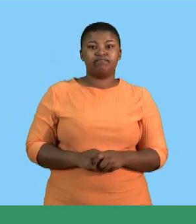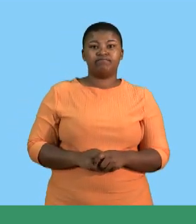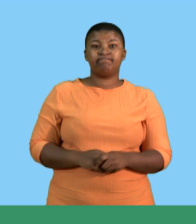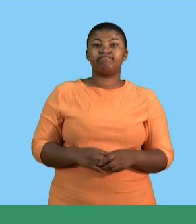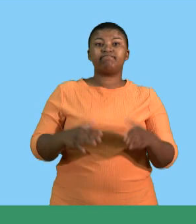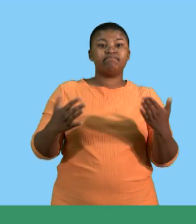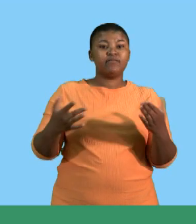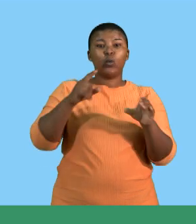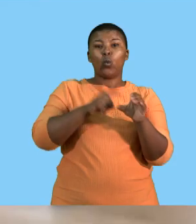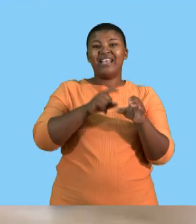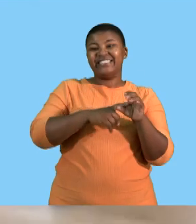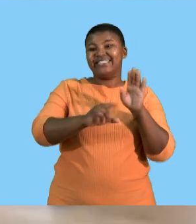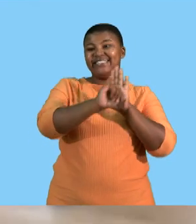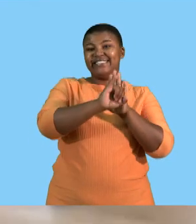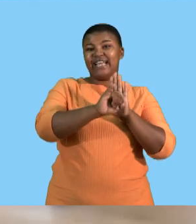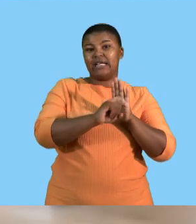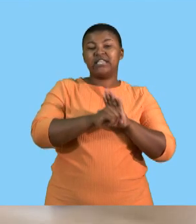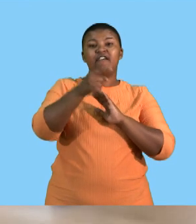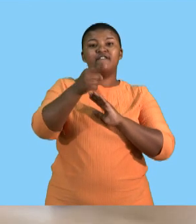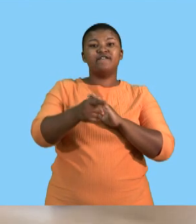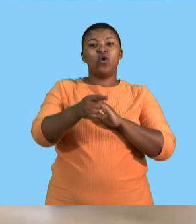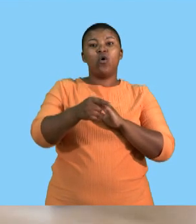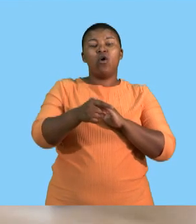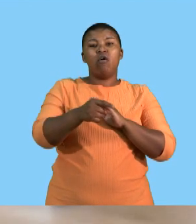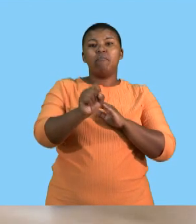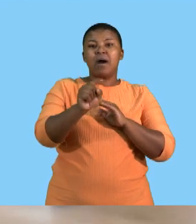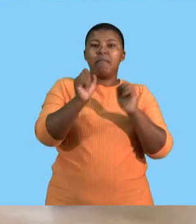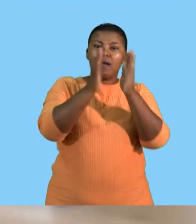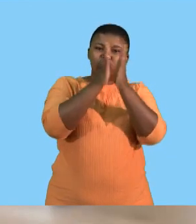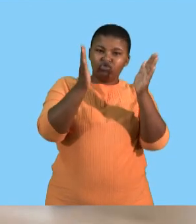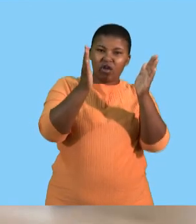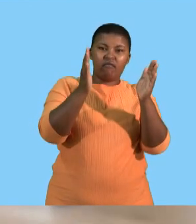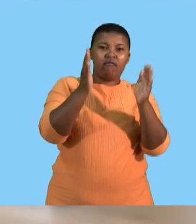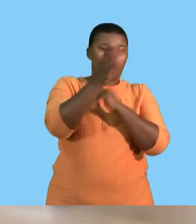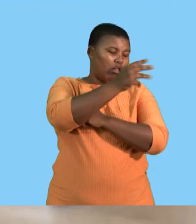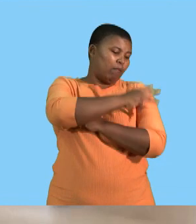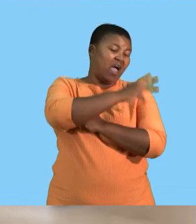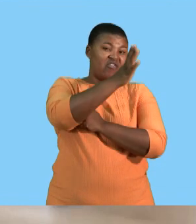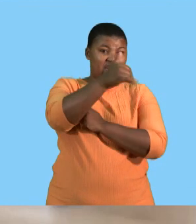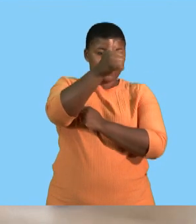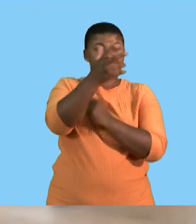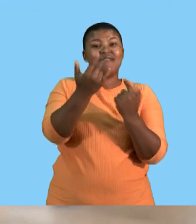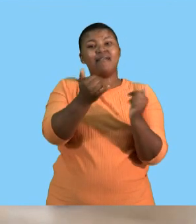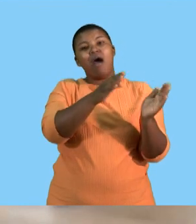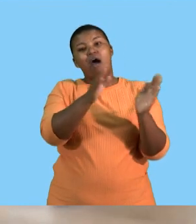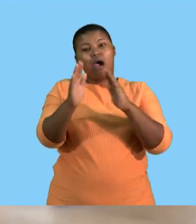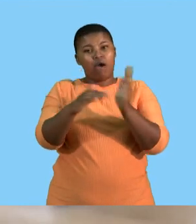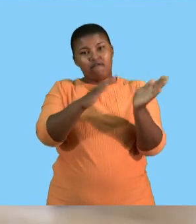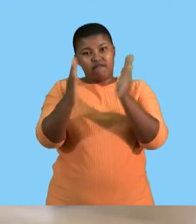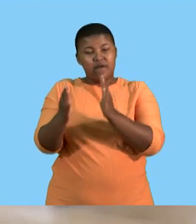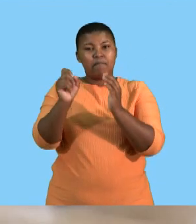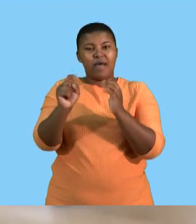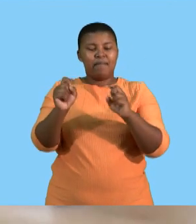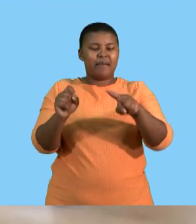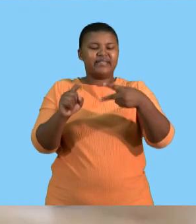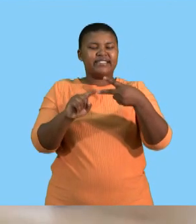indicators of the general management function and the public relations function. We are now moving on to the second concept of